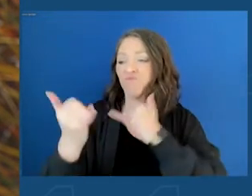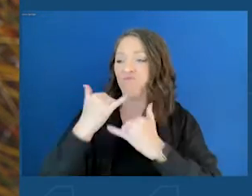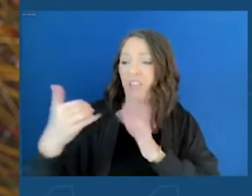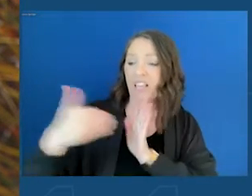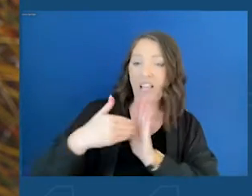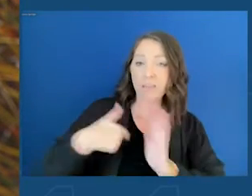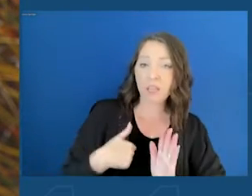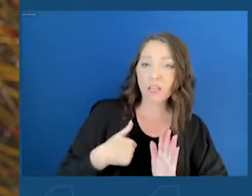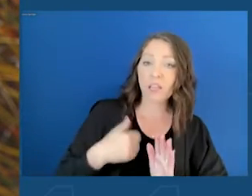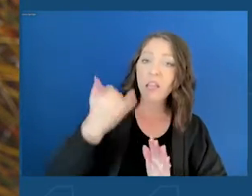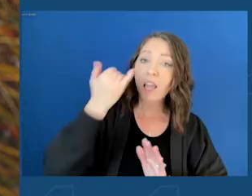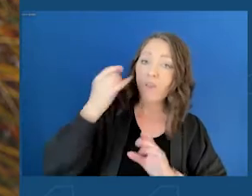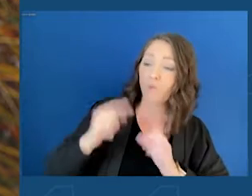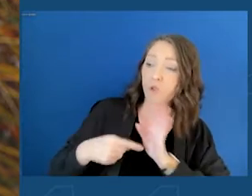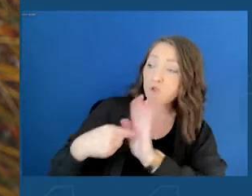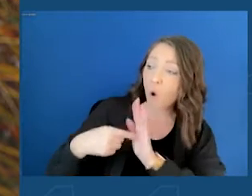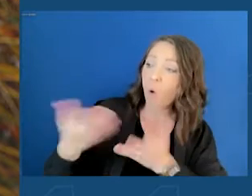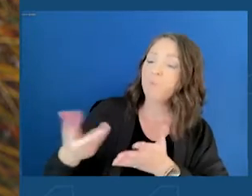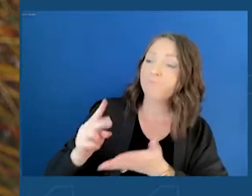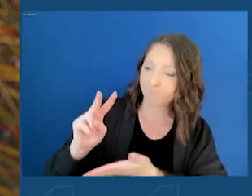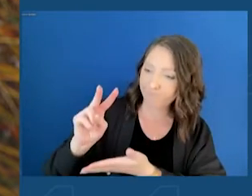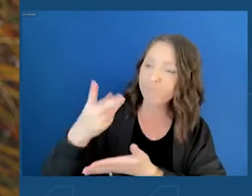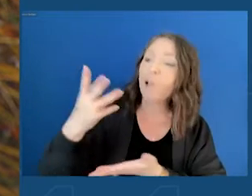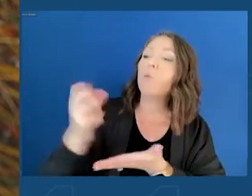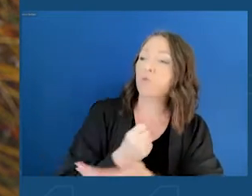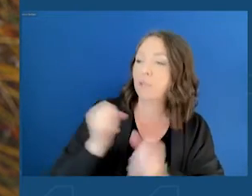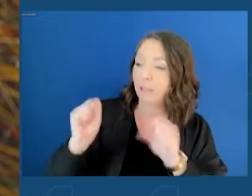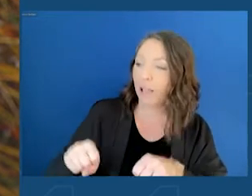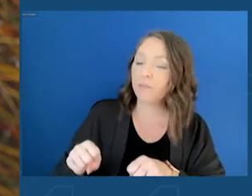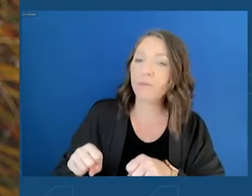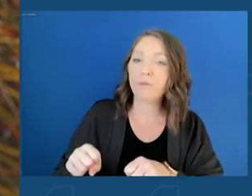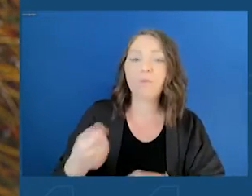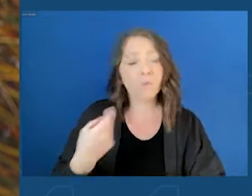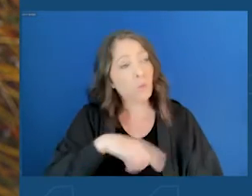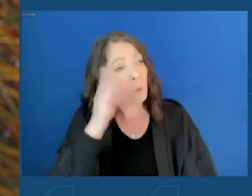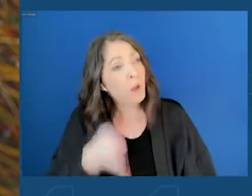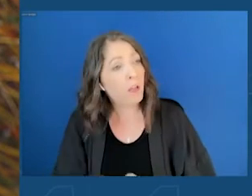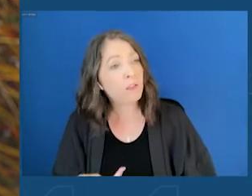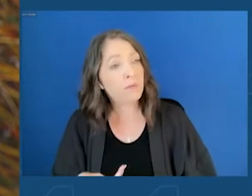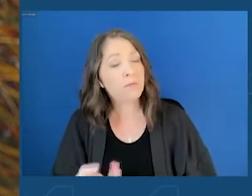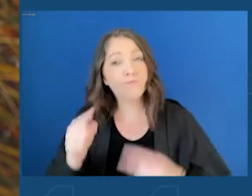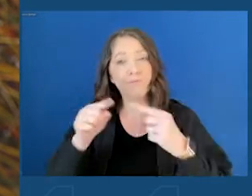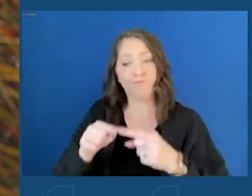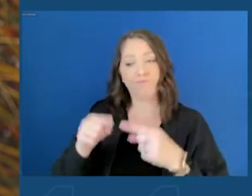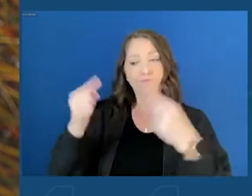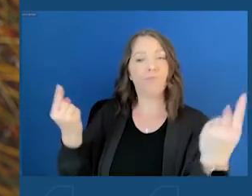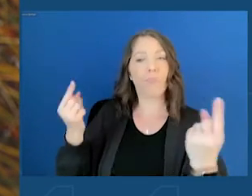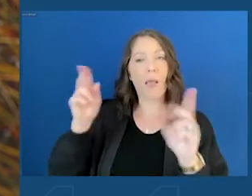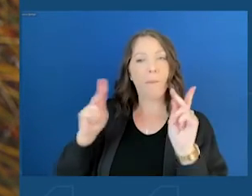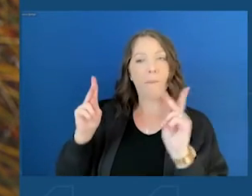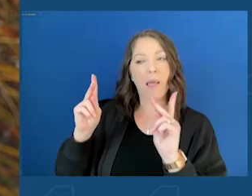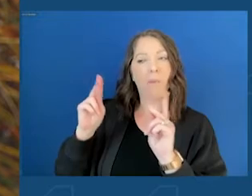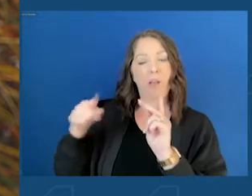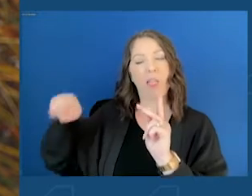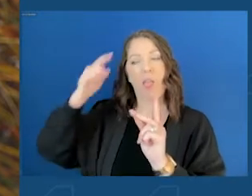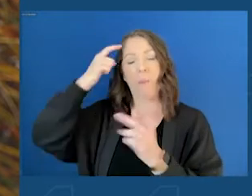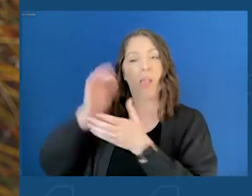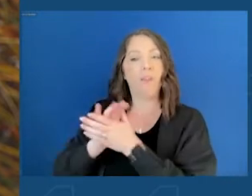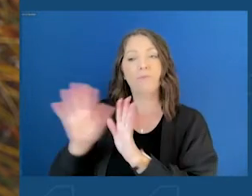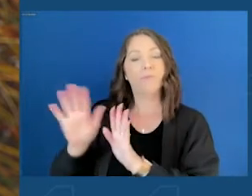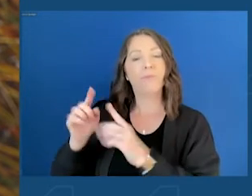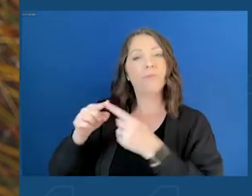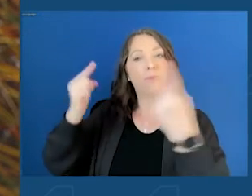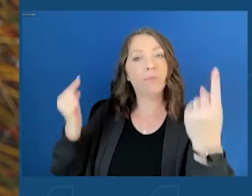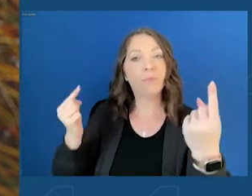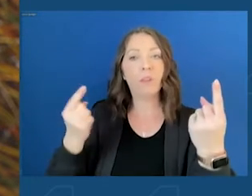deserved a second chance, I can tell you that we would do that. And contrary to what many people believe, we're also keeping our